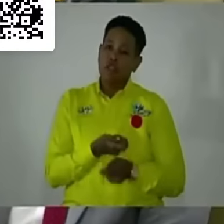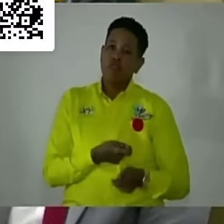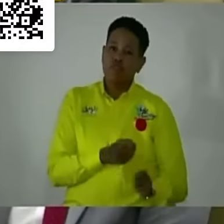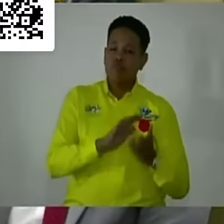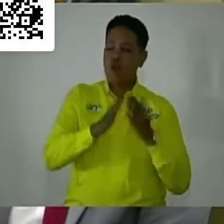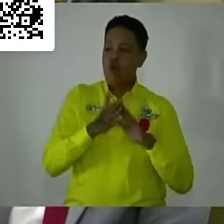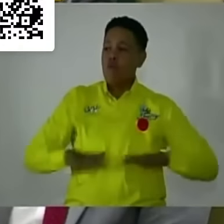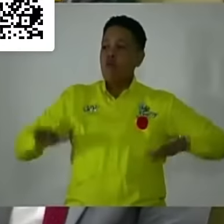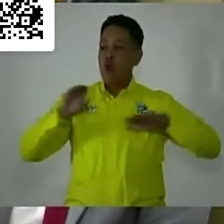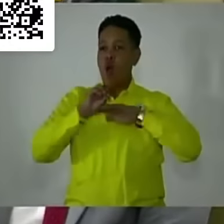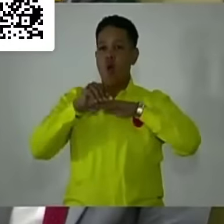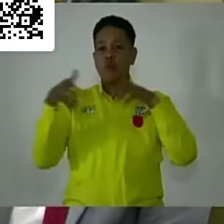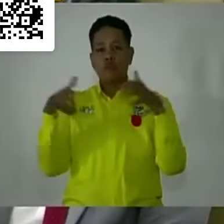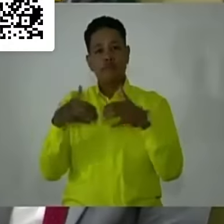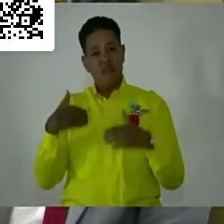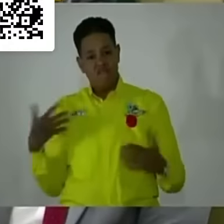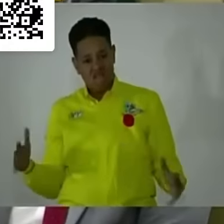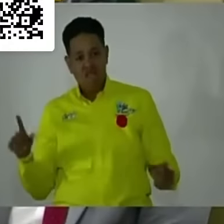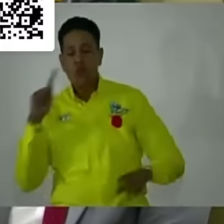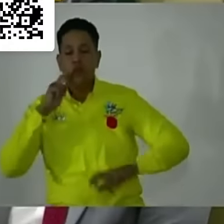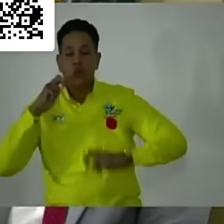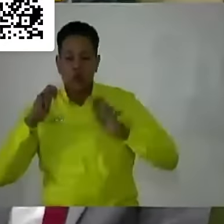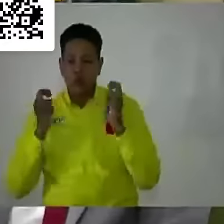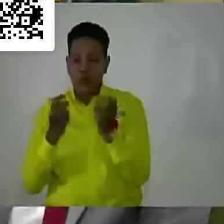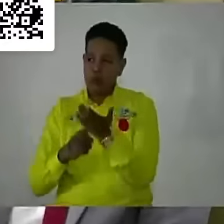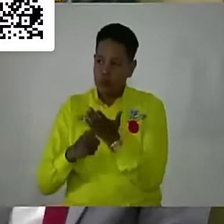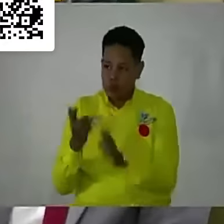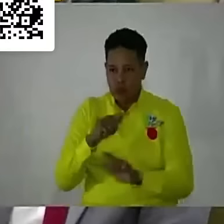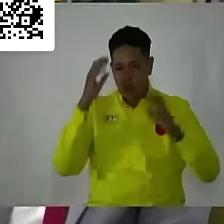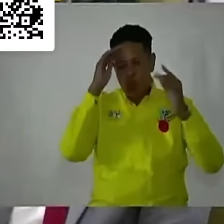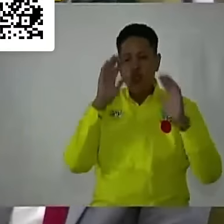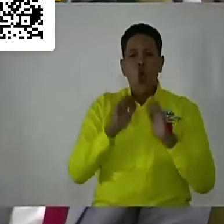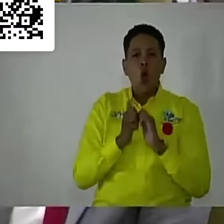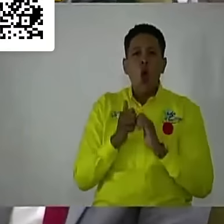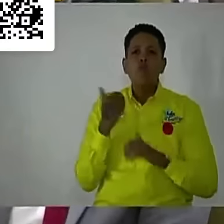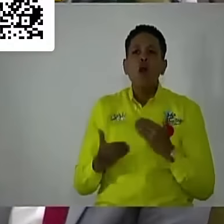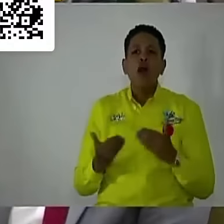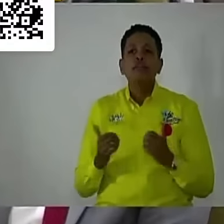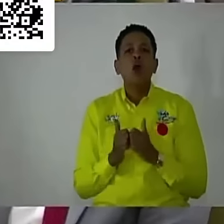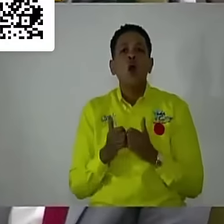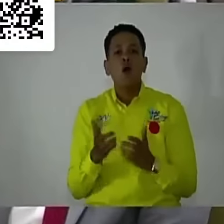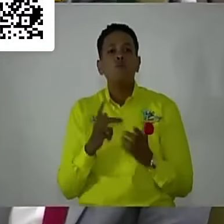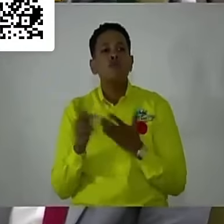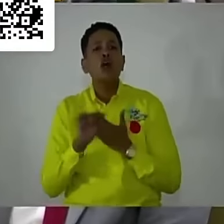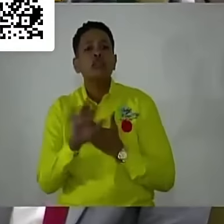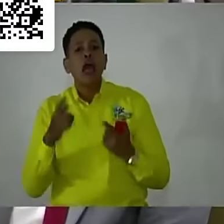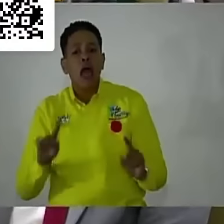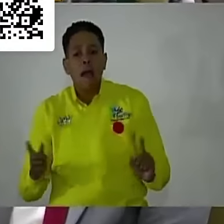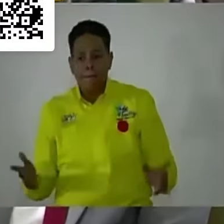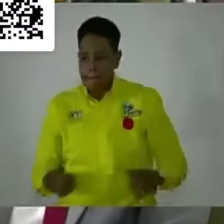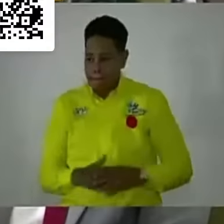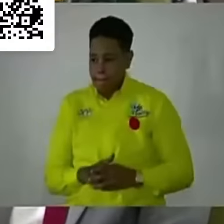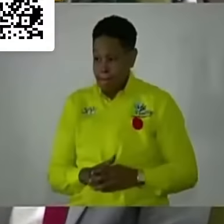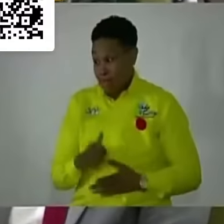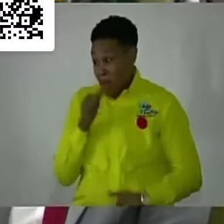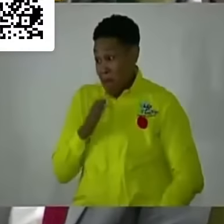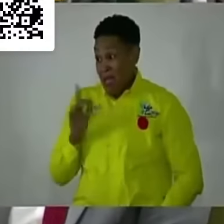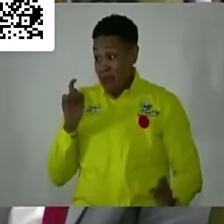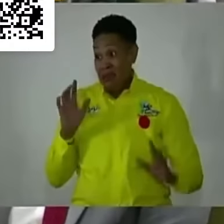Community Council that sits to consider these projects. So, Madam